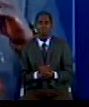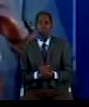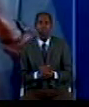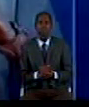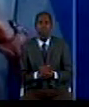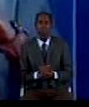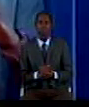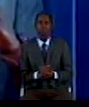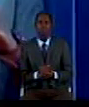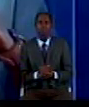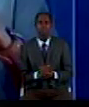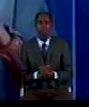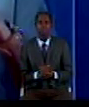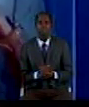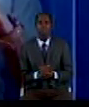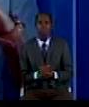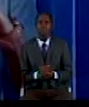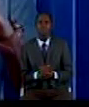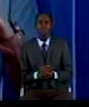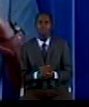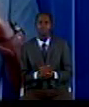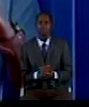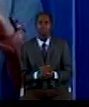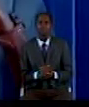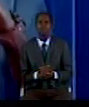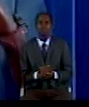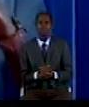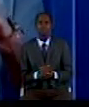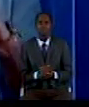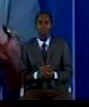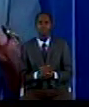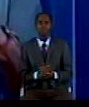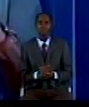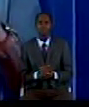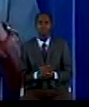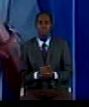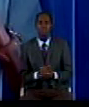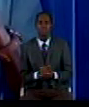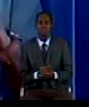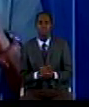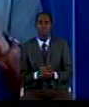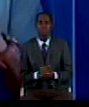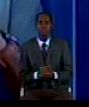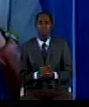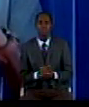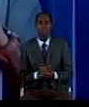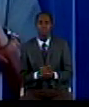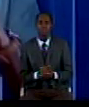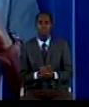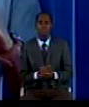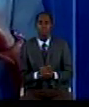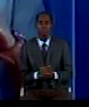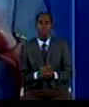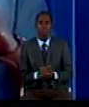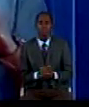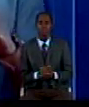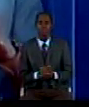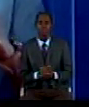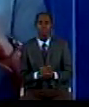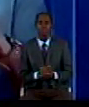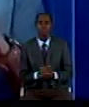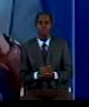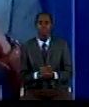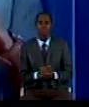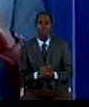gashi daji na fama tifa na rike shi muna zuwa baba ce driver ba ka sori baba ce driver kai sori driver na gudu baba ce driver kana